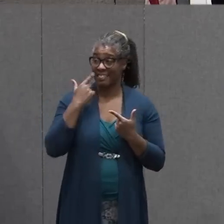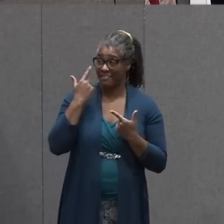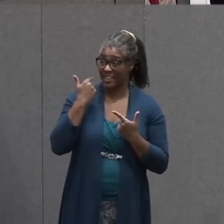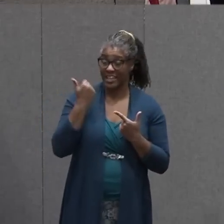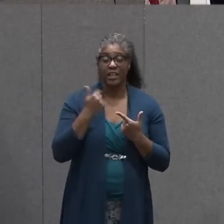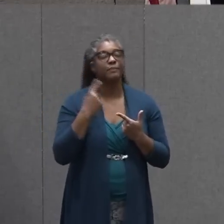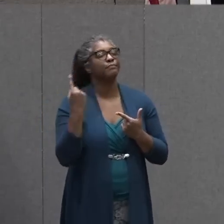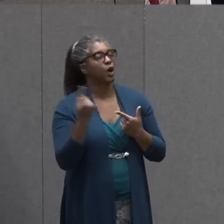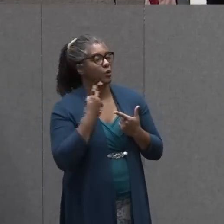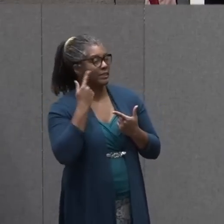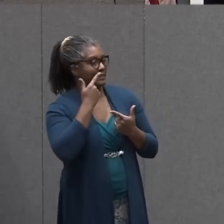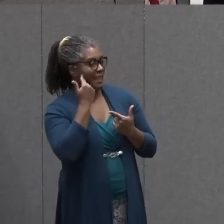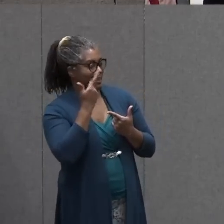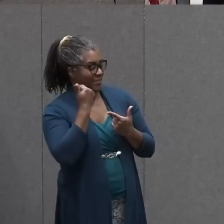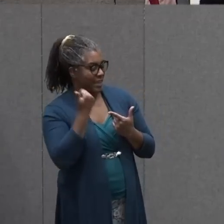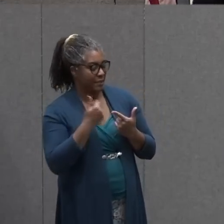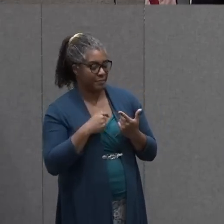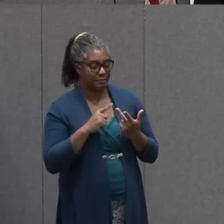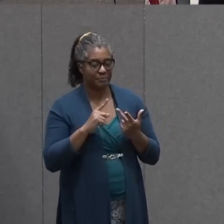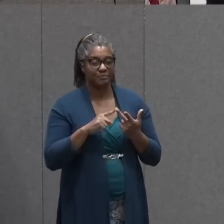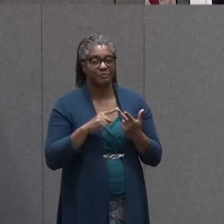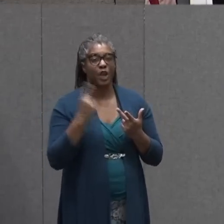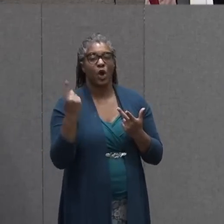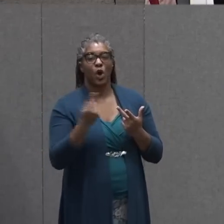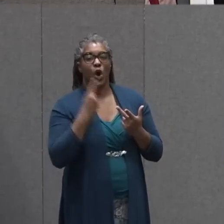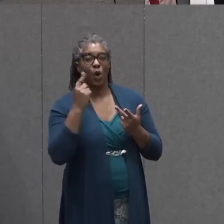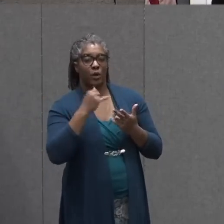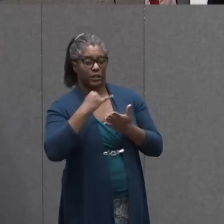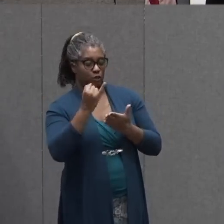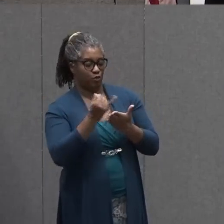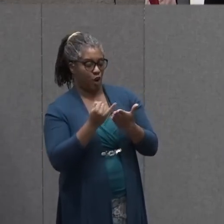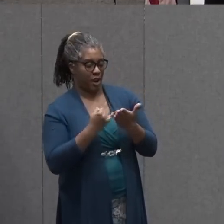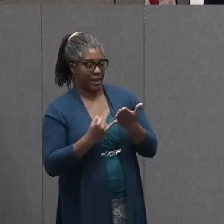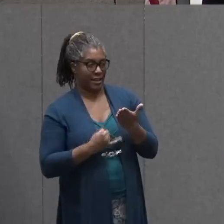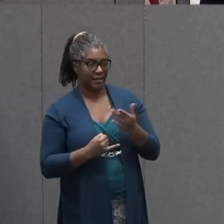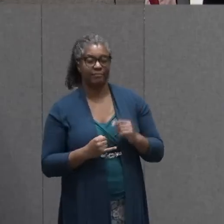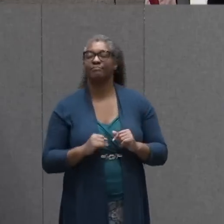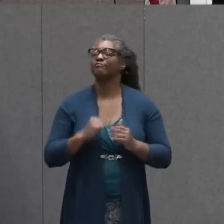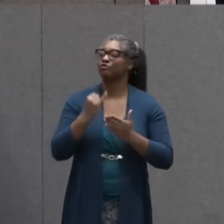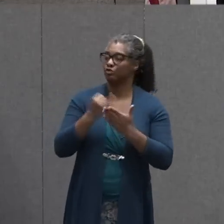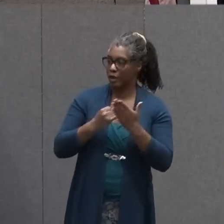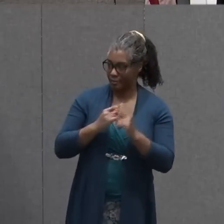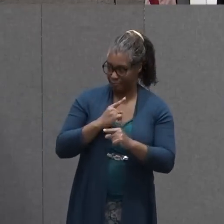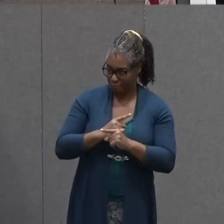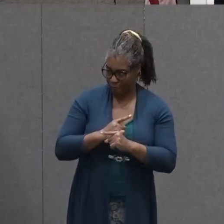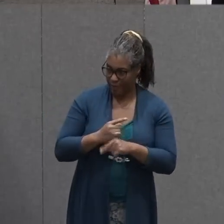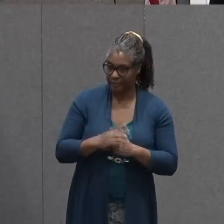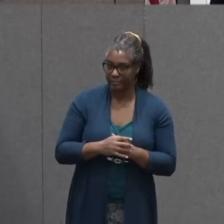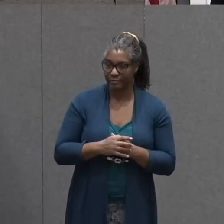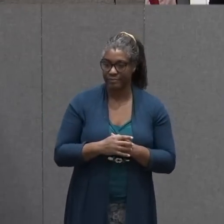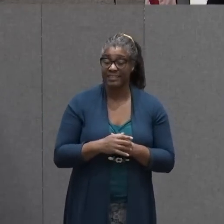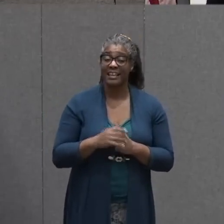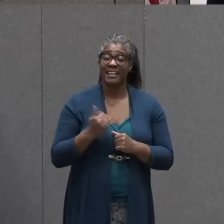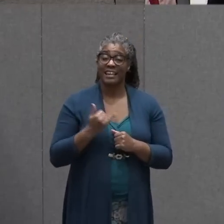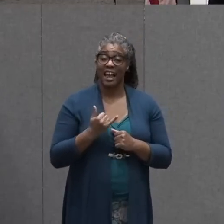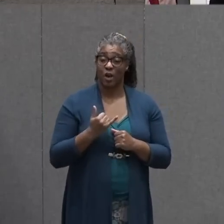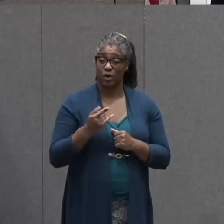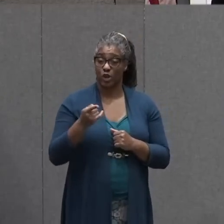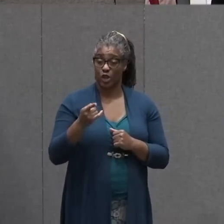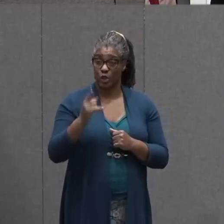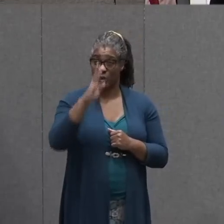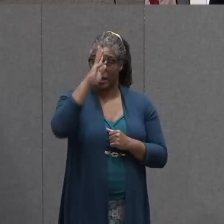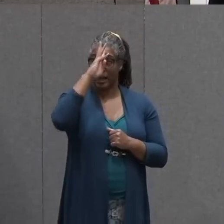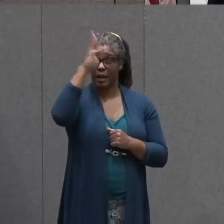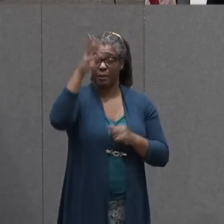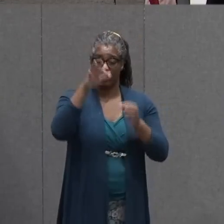Okay. Oh, and she's always drawing. Drawing. Yes. Very good. You come up with a phrase since you know her best. Well, I like how it